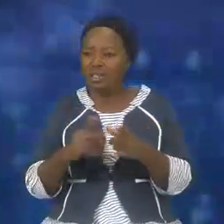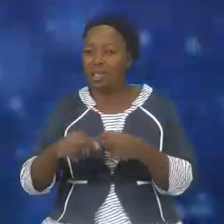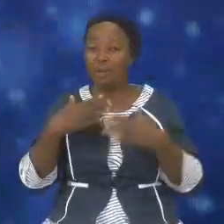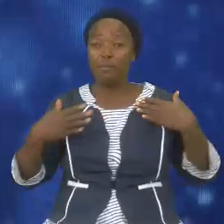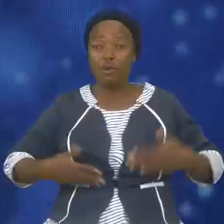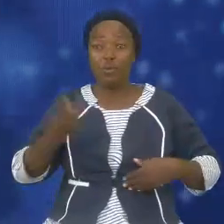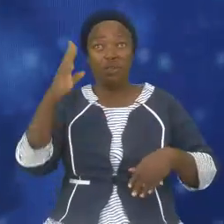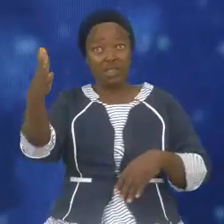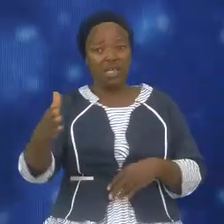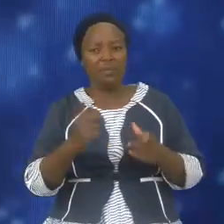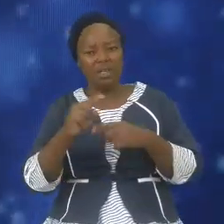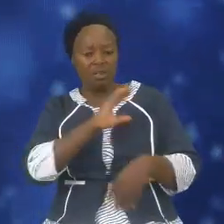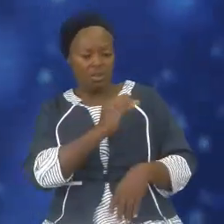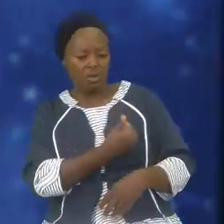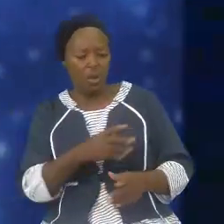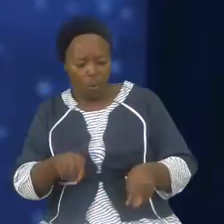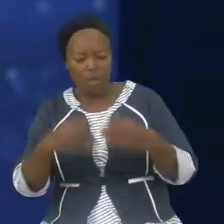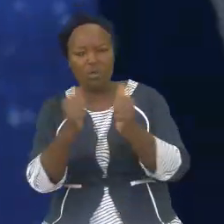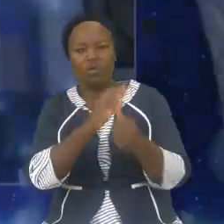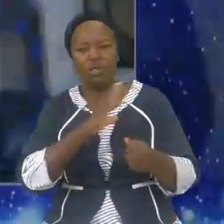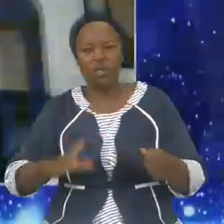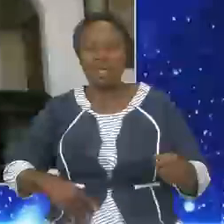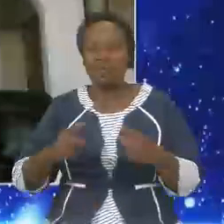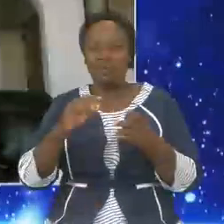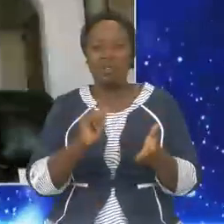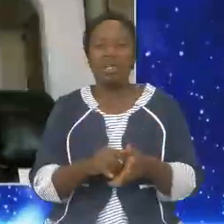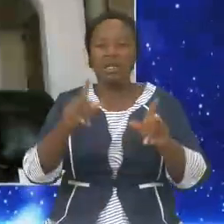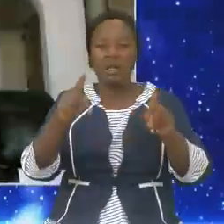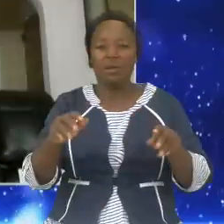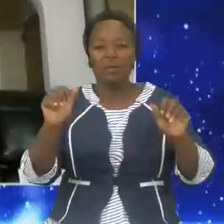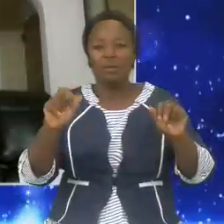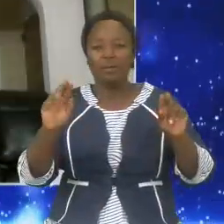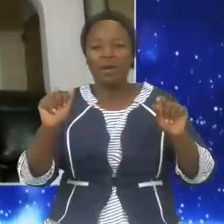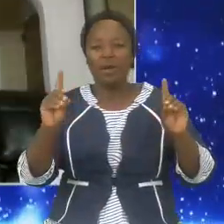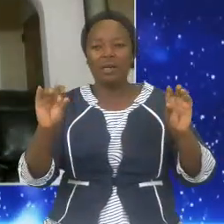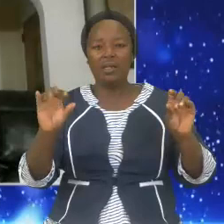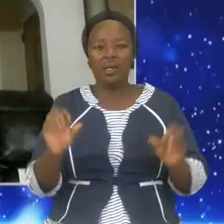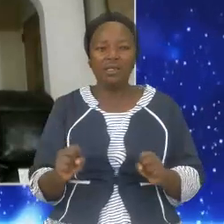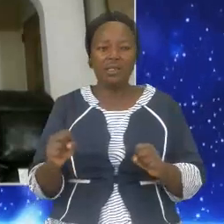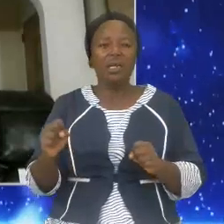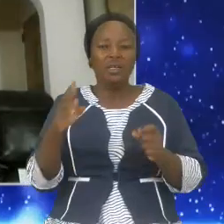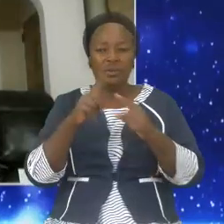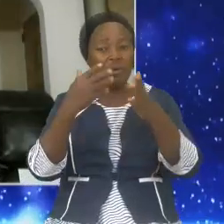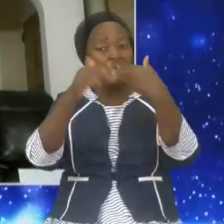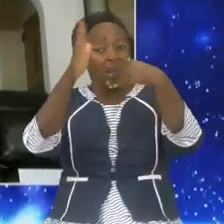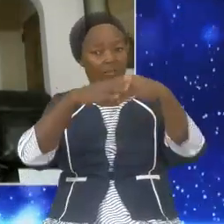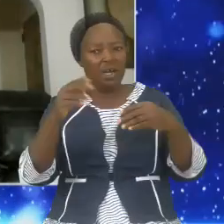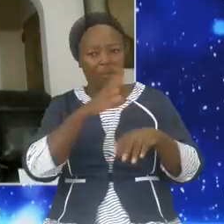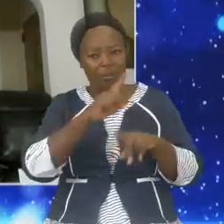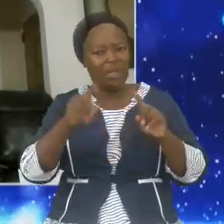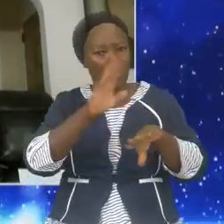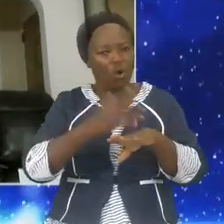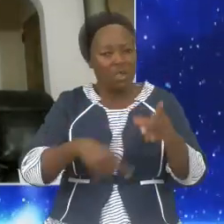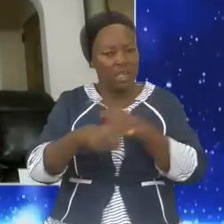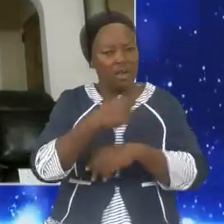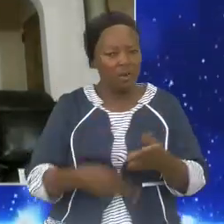with Christ to paradise. And now on the day of resurrection, what will happen? The body in